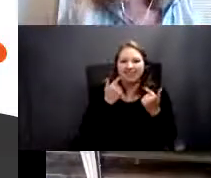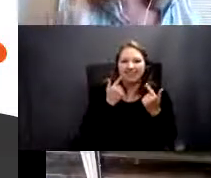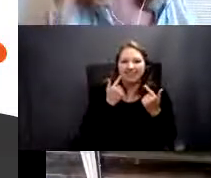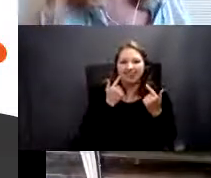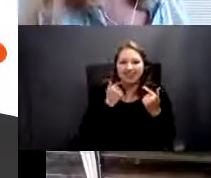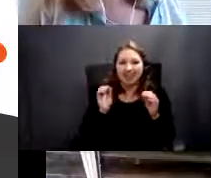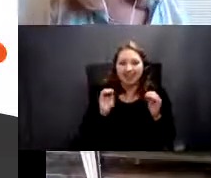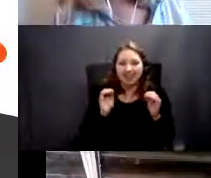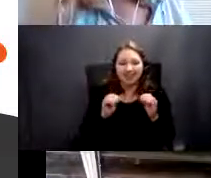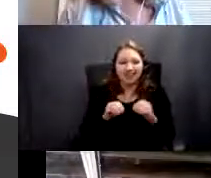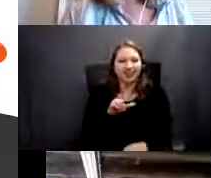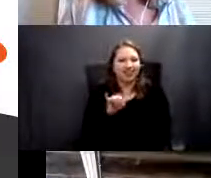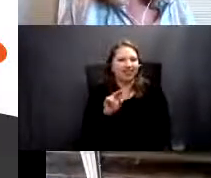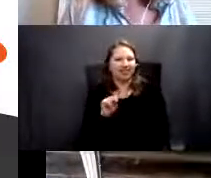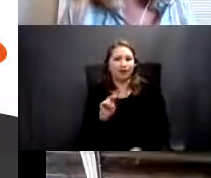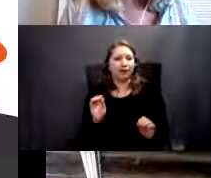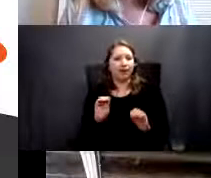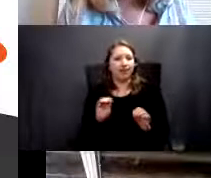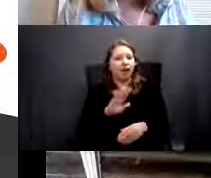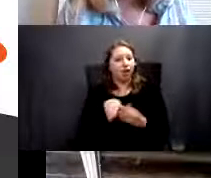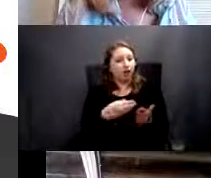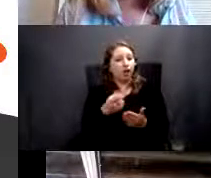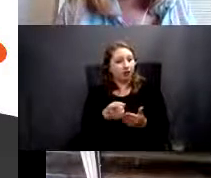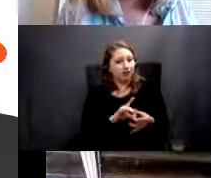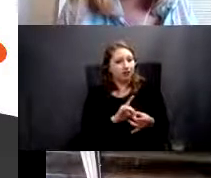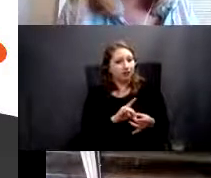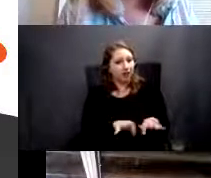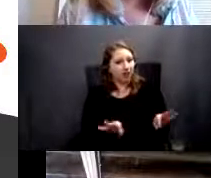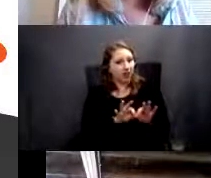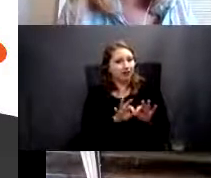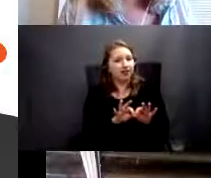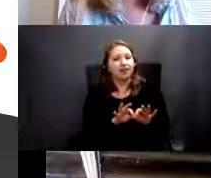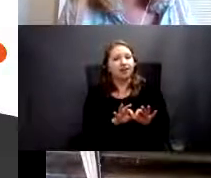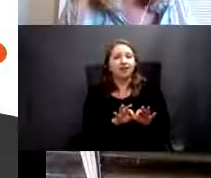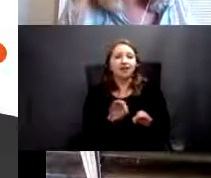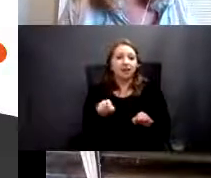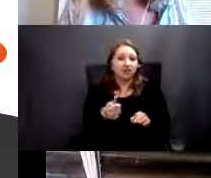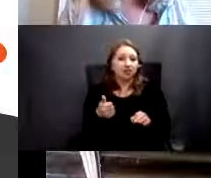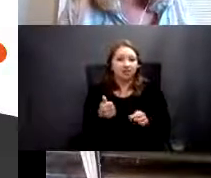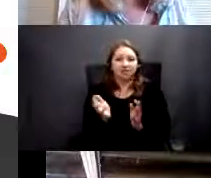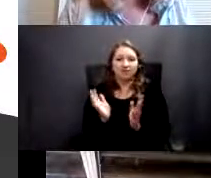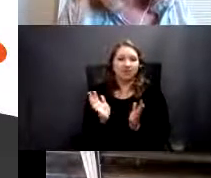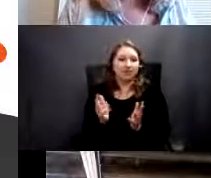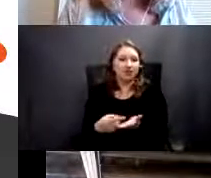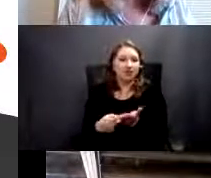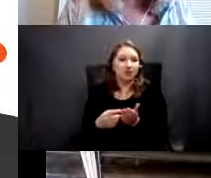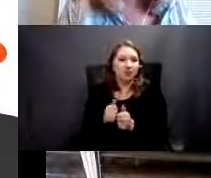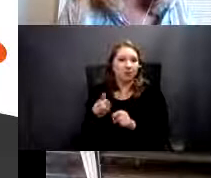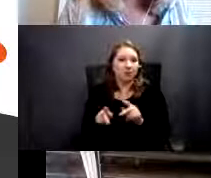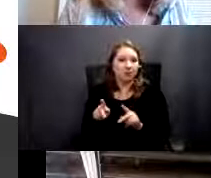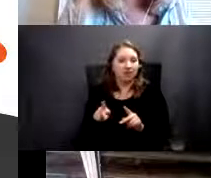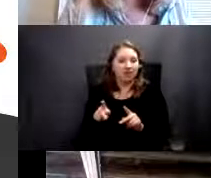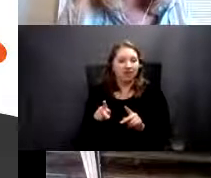Nothing. All of this is relevant. The other thing is talk to people. The